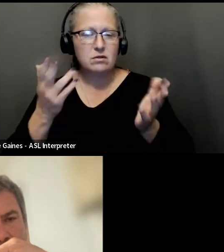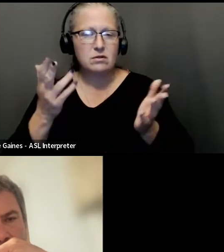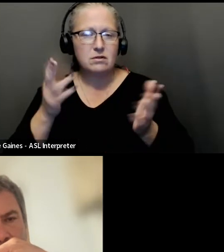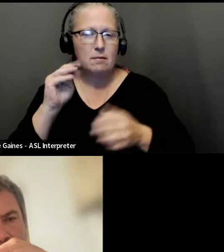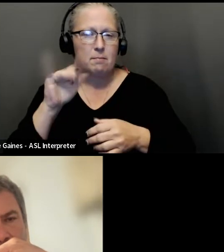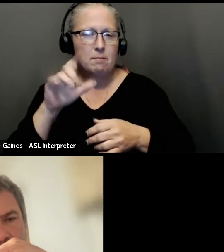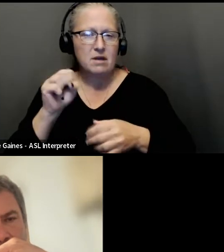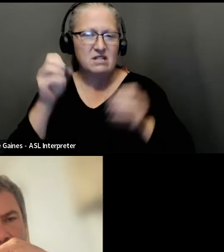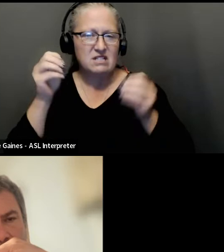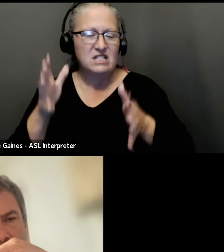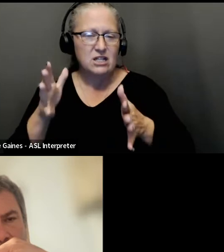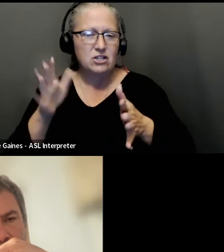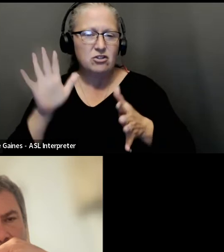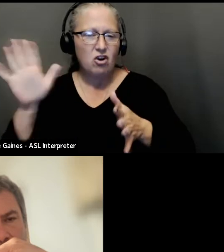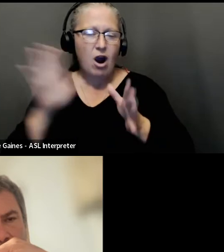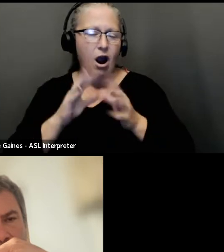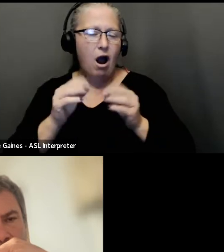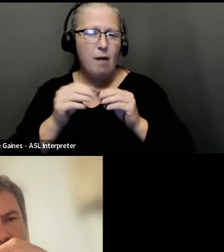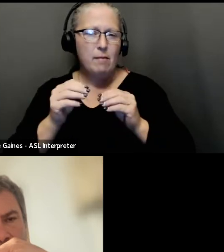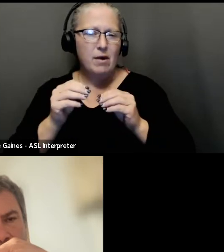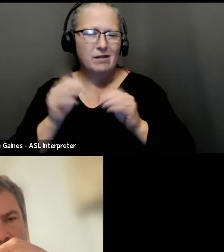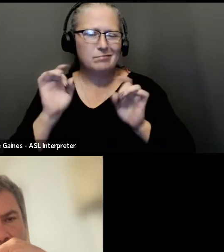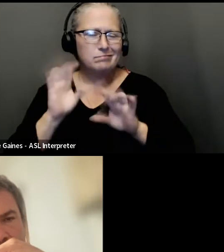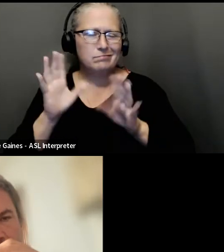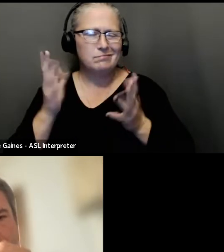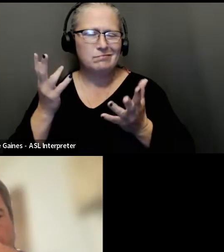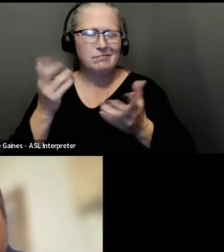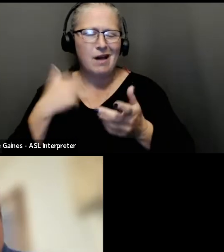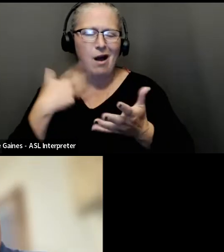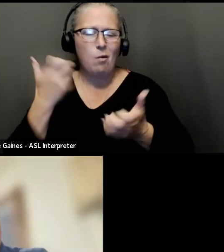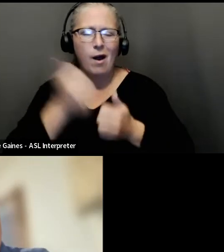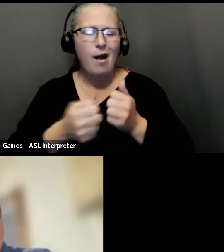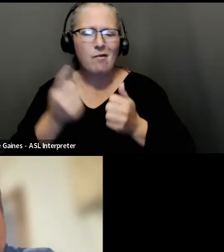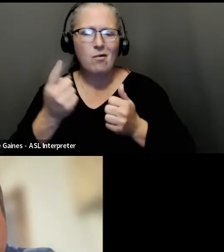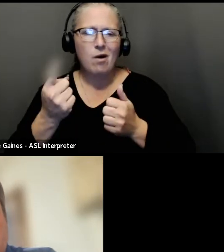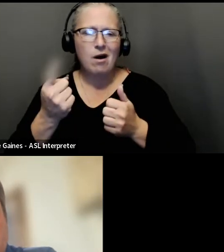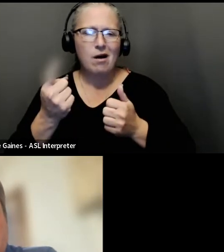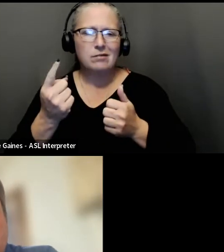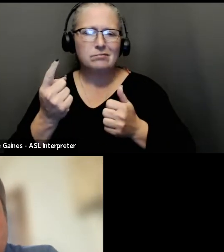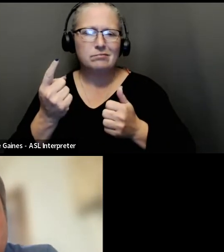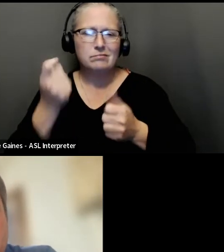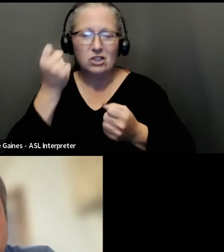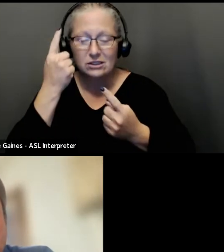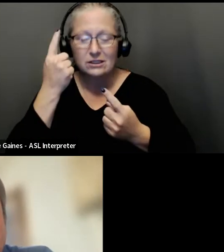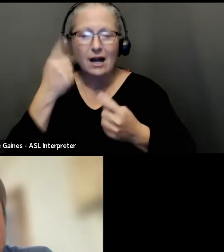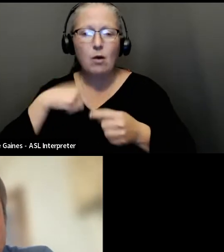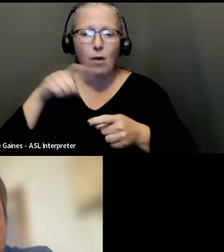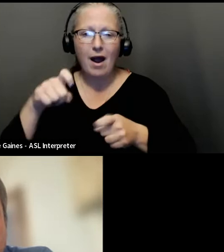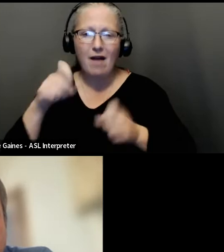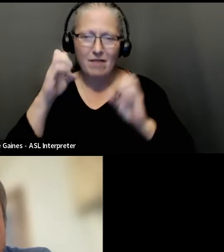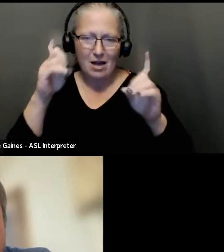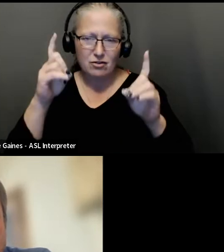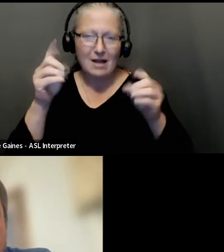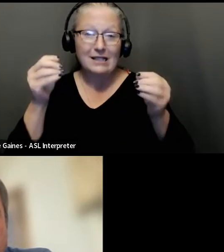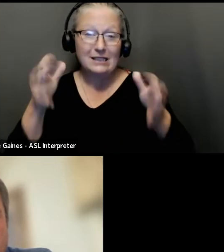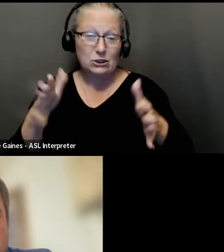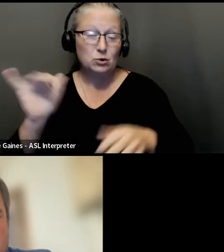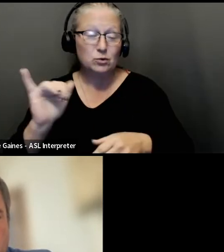Mills teacher, her comment were abhorrent. I just want everybody to understand that we need to educate the teachers as